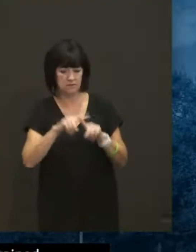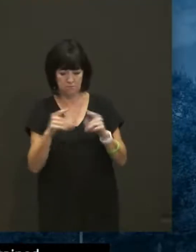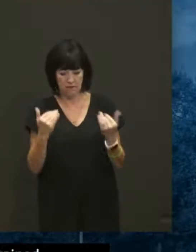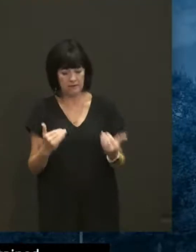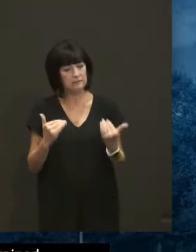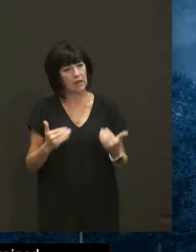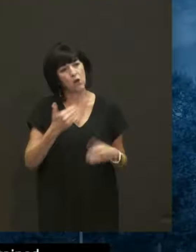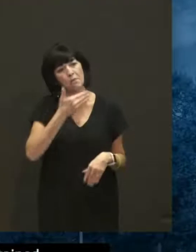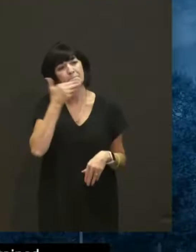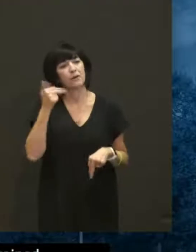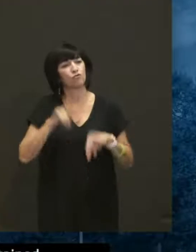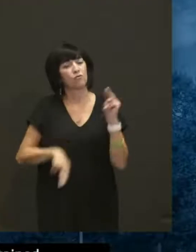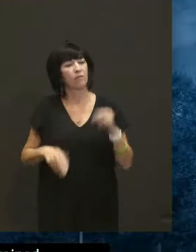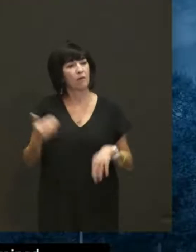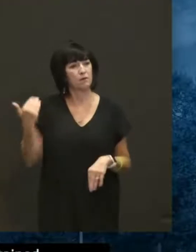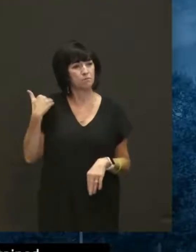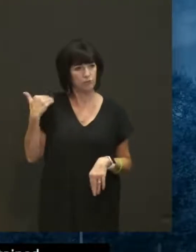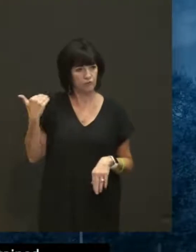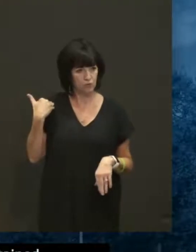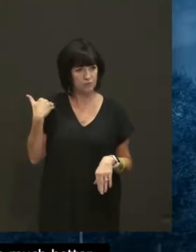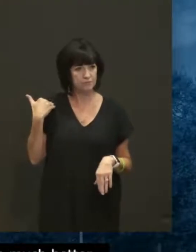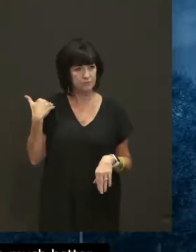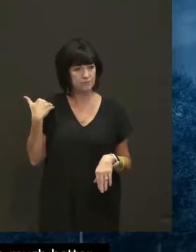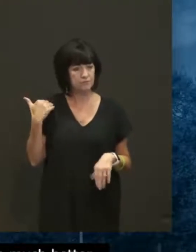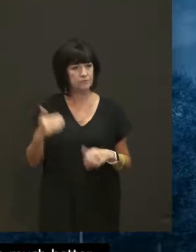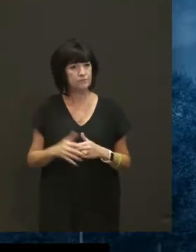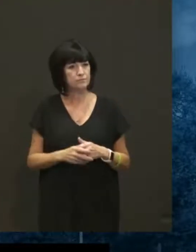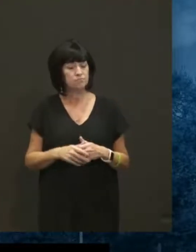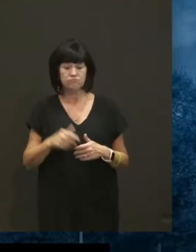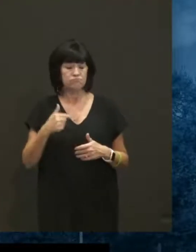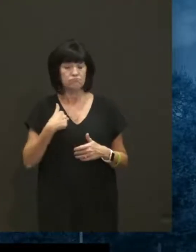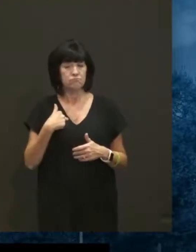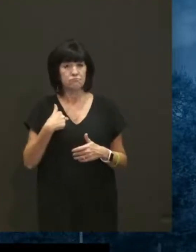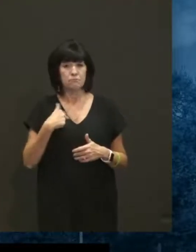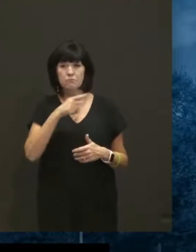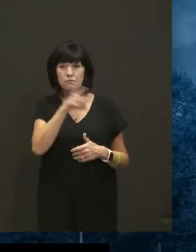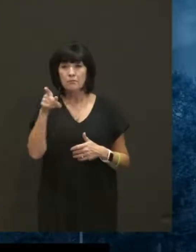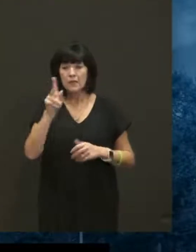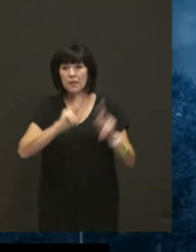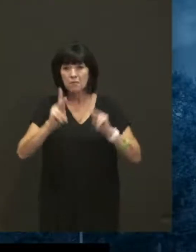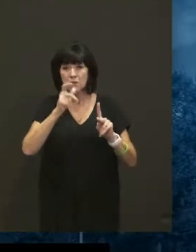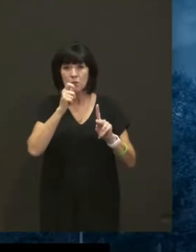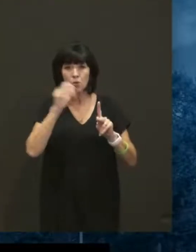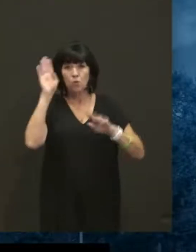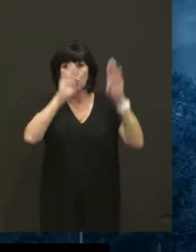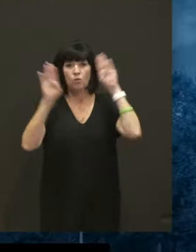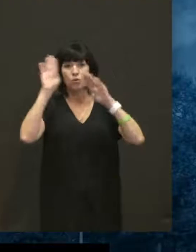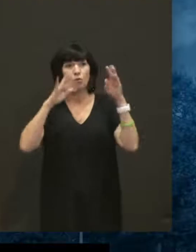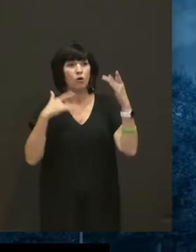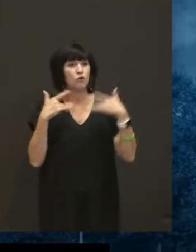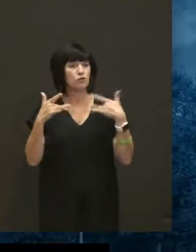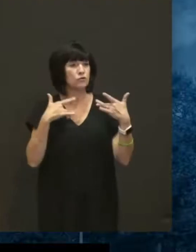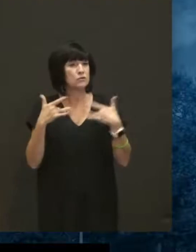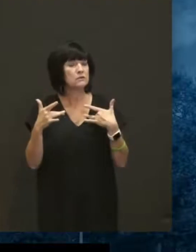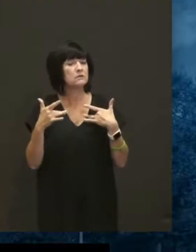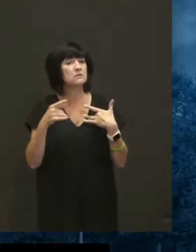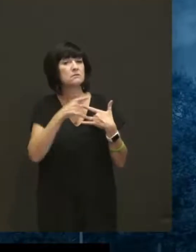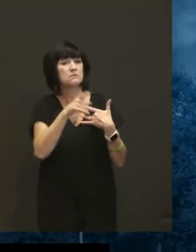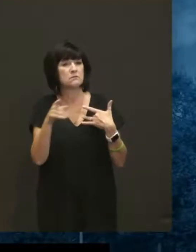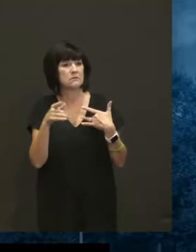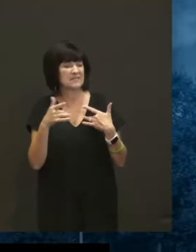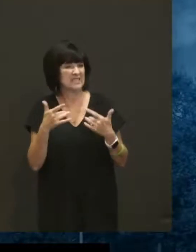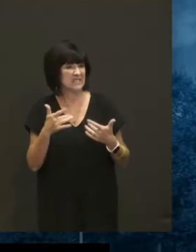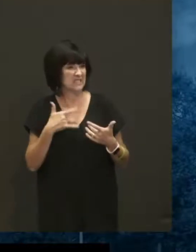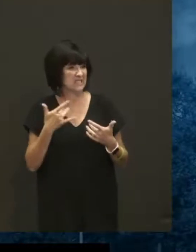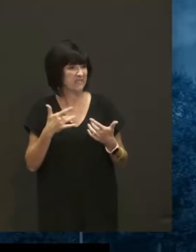positioned. And I would just say to folks, particularly those who are at risk and vulnerable, to